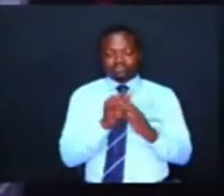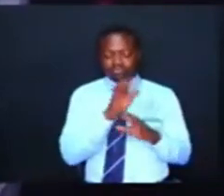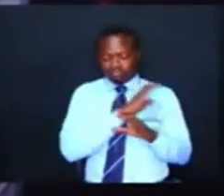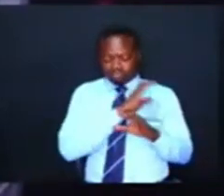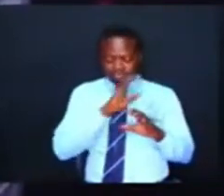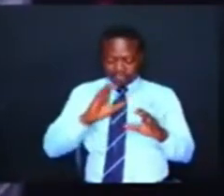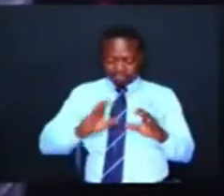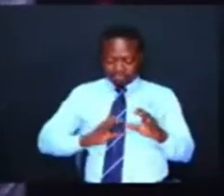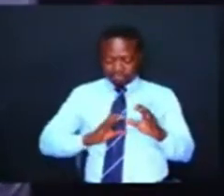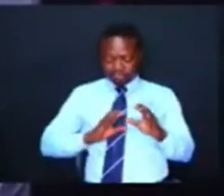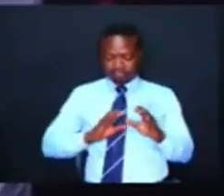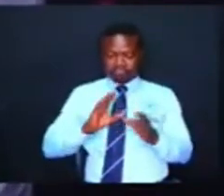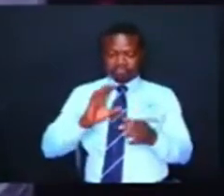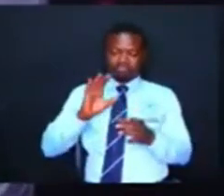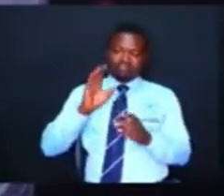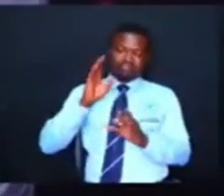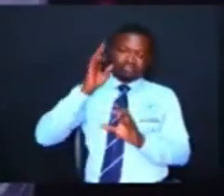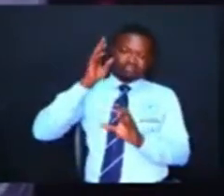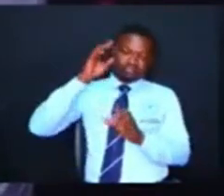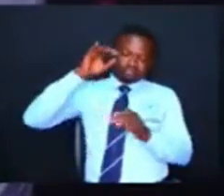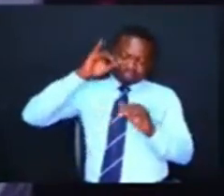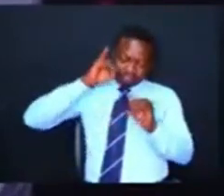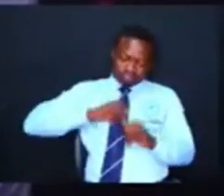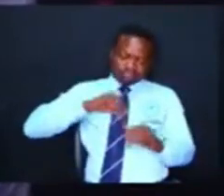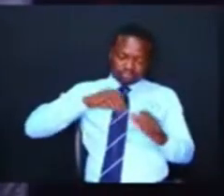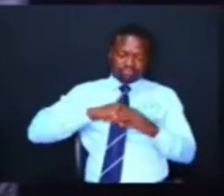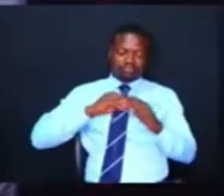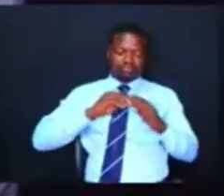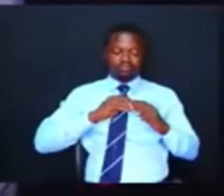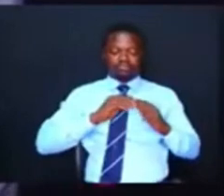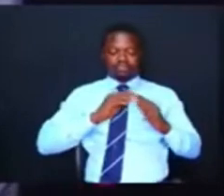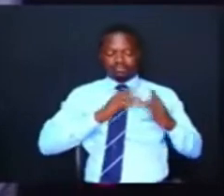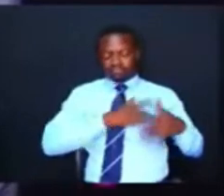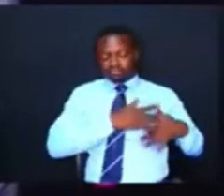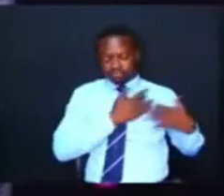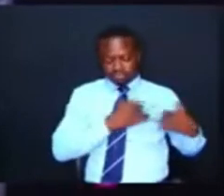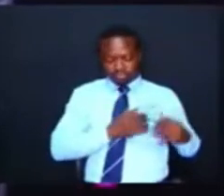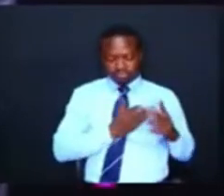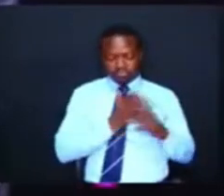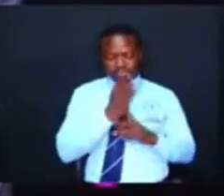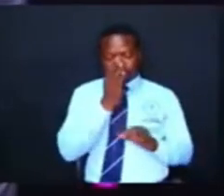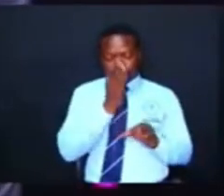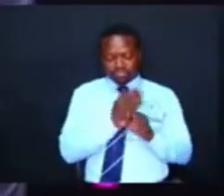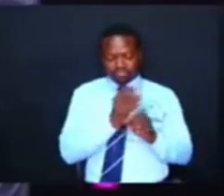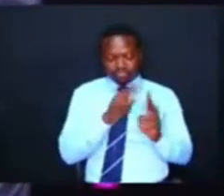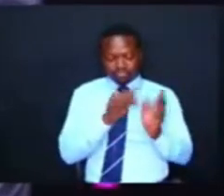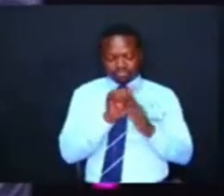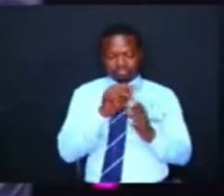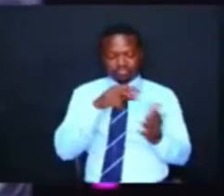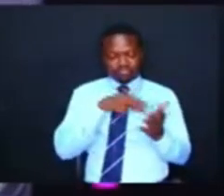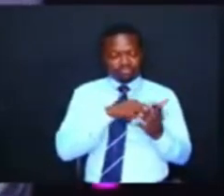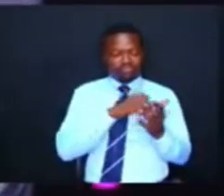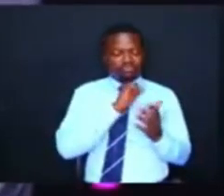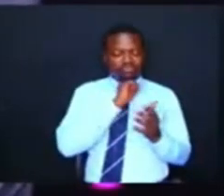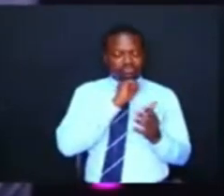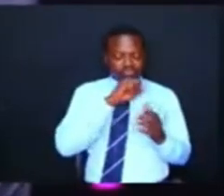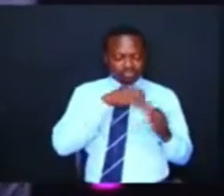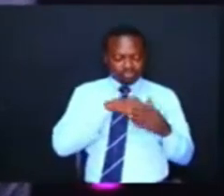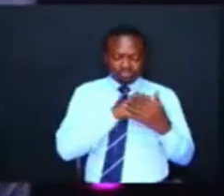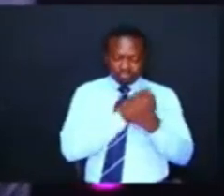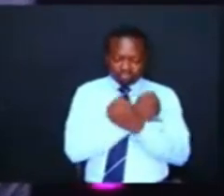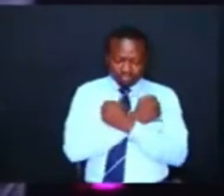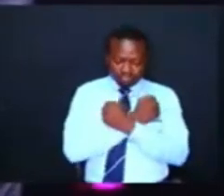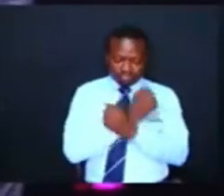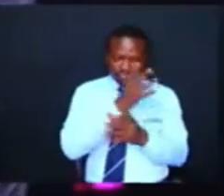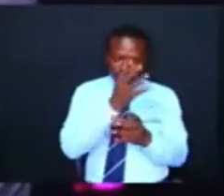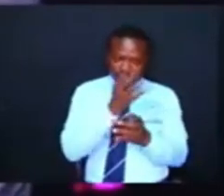in your heart through faith. And I pray that you, being rooted and established in love, may have